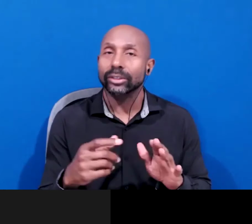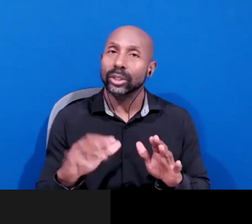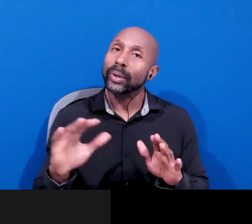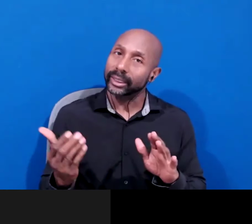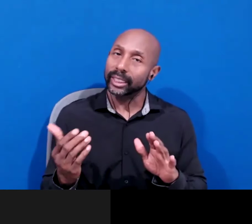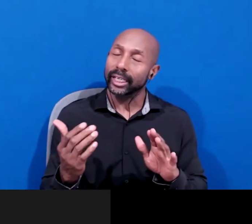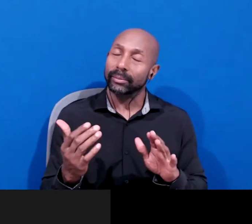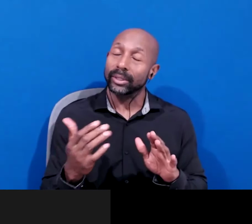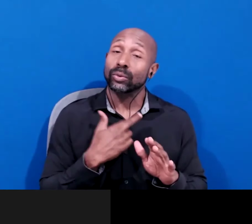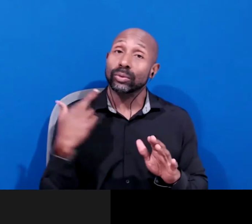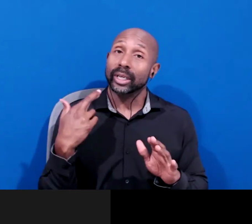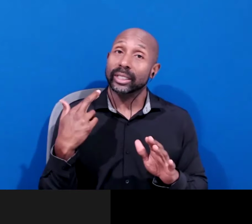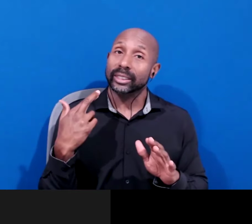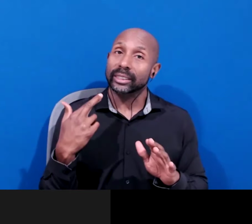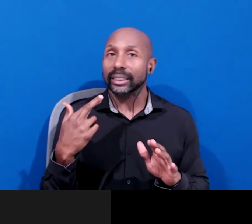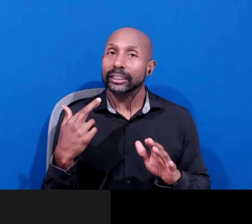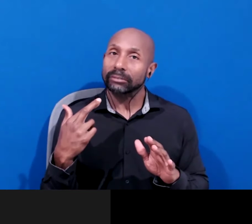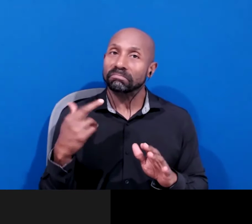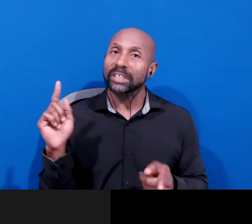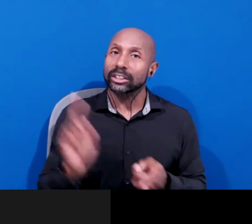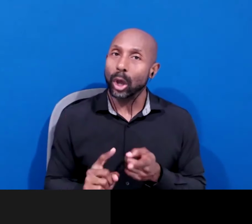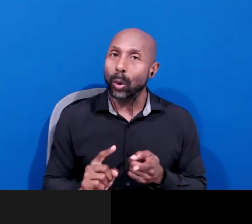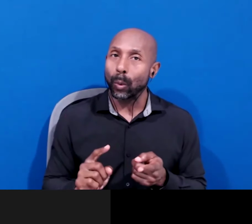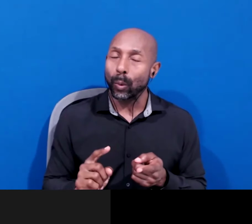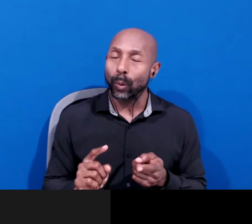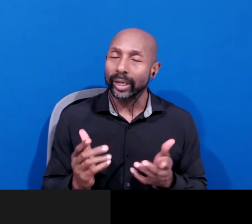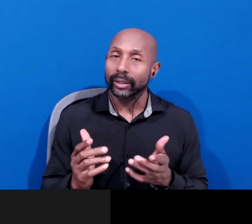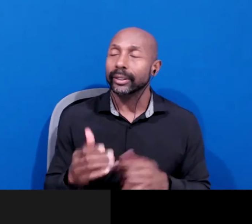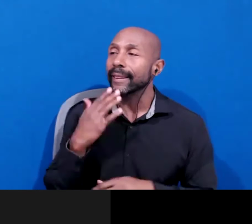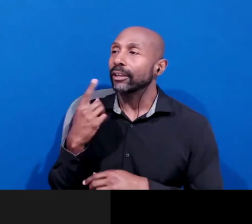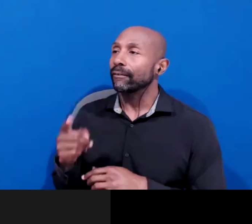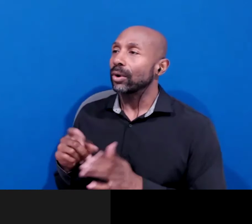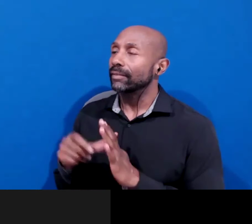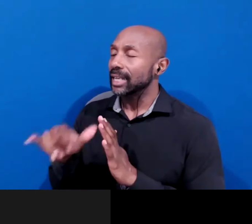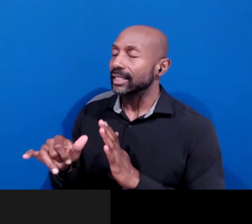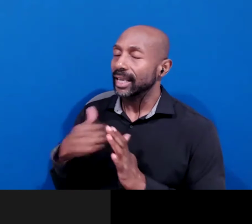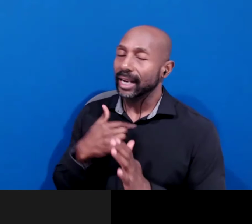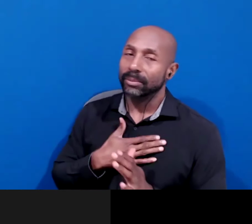here. Yes, thank you for amplifying that message. I appreciate that.